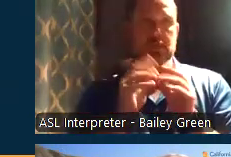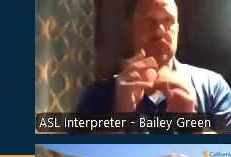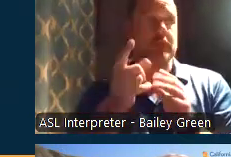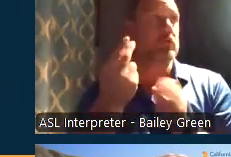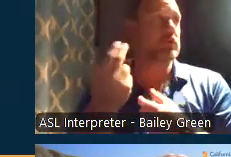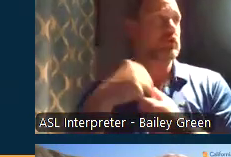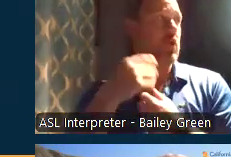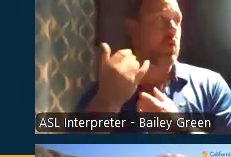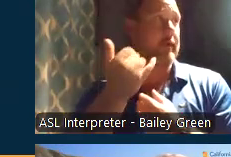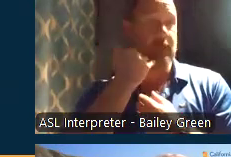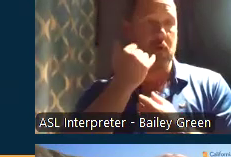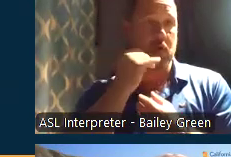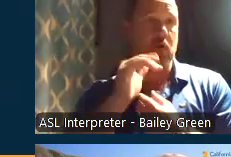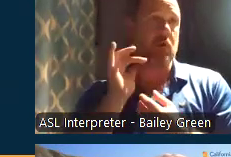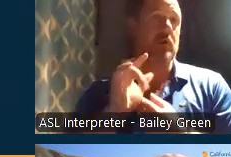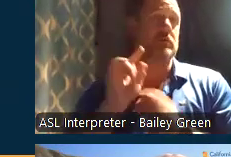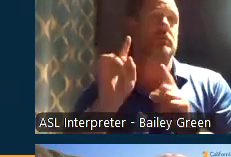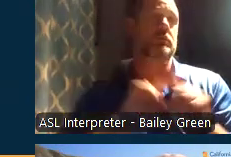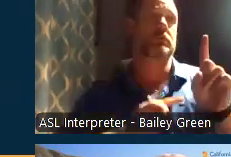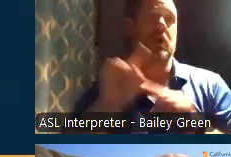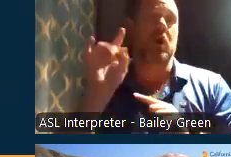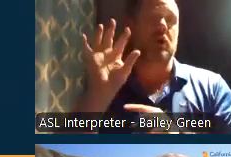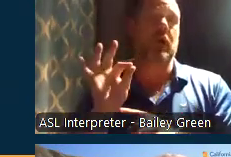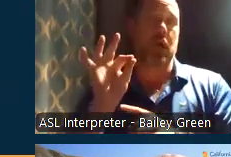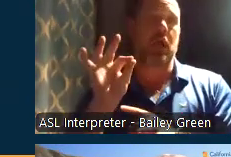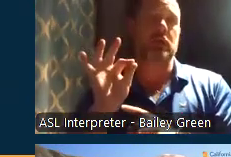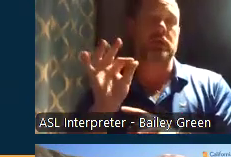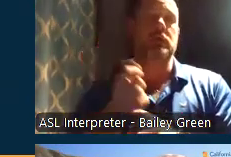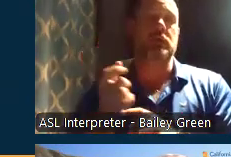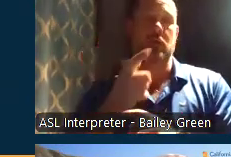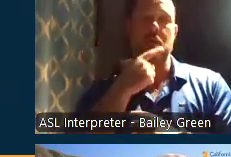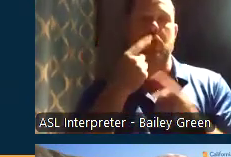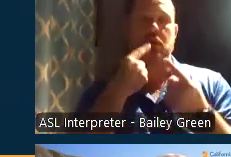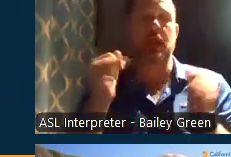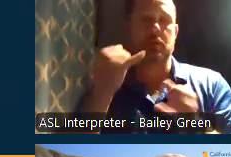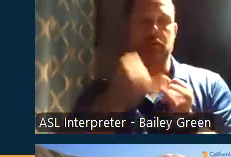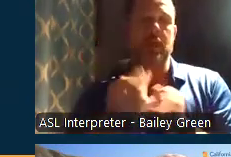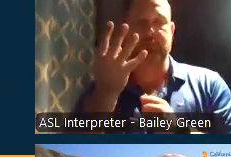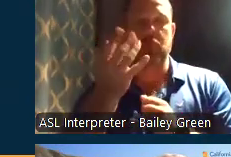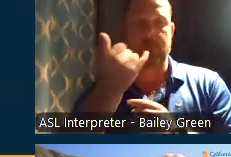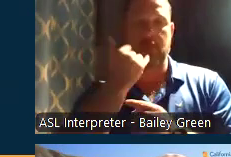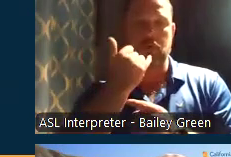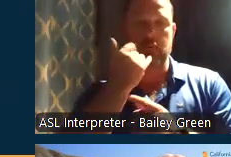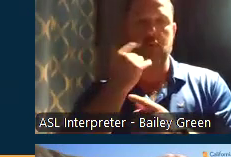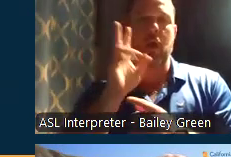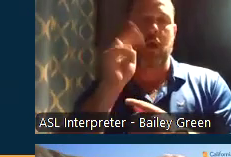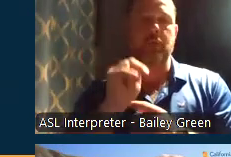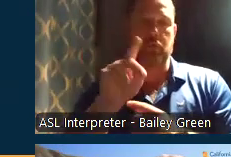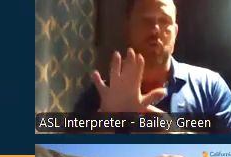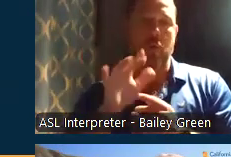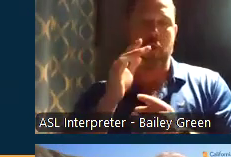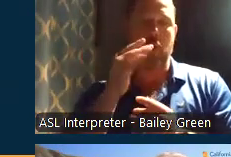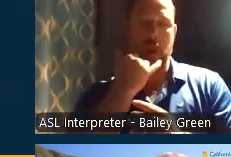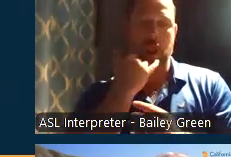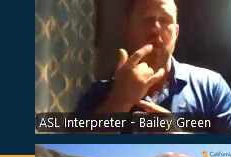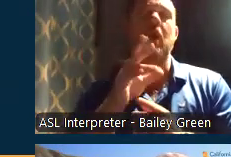by phone, please press *9 on your dial pad, and I'll announce the last 4 digits of your phone number to unmute your line. You'll need